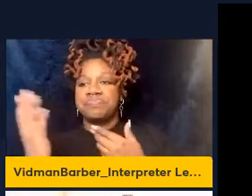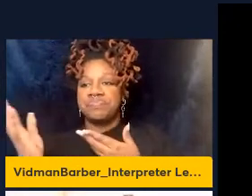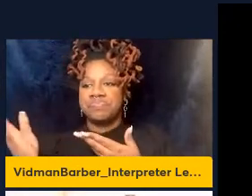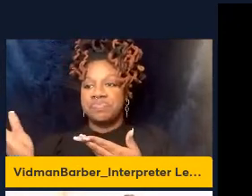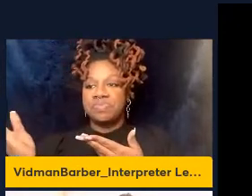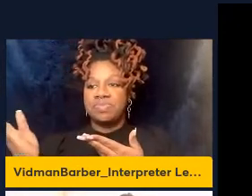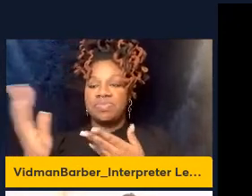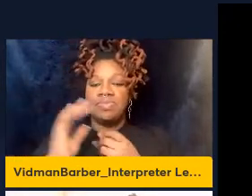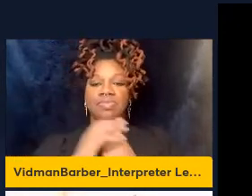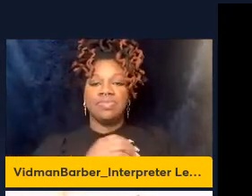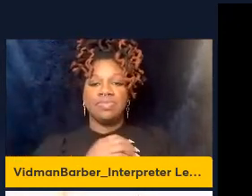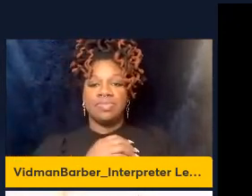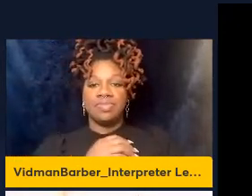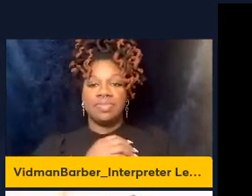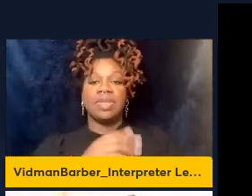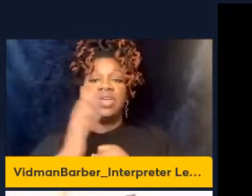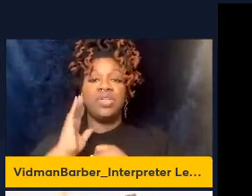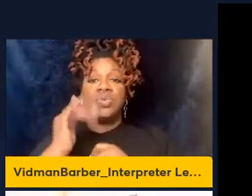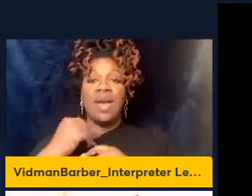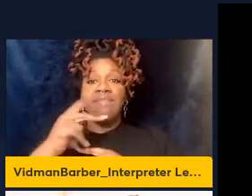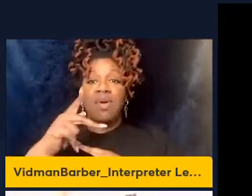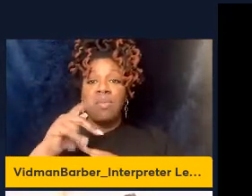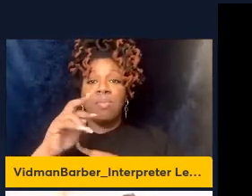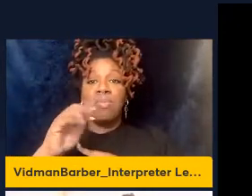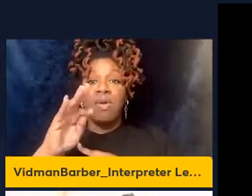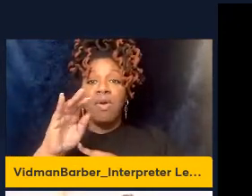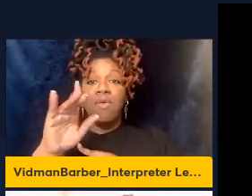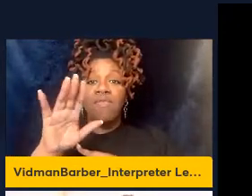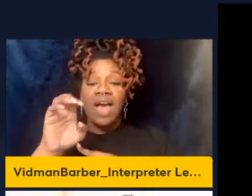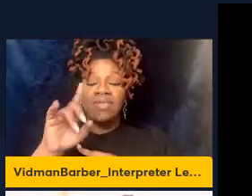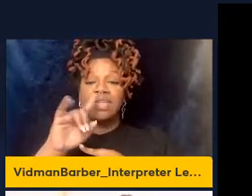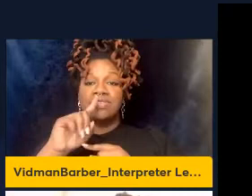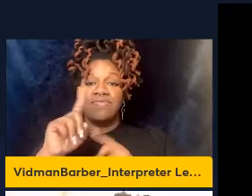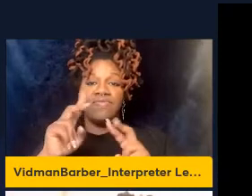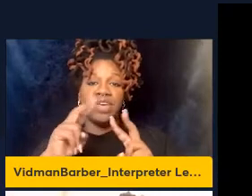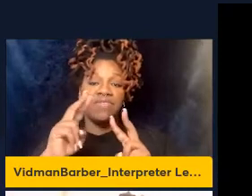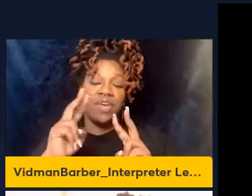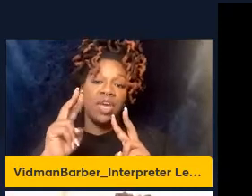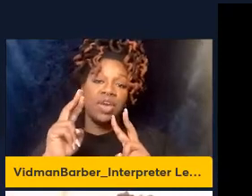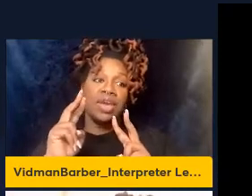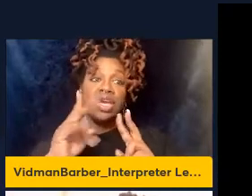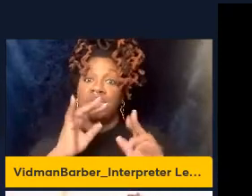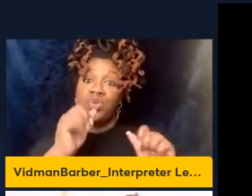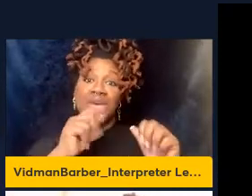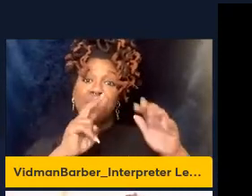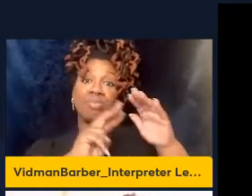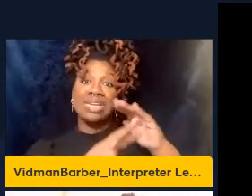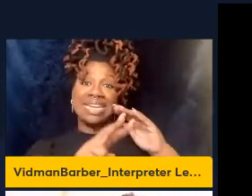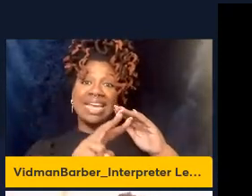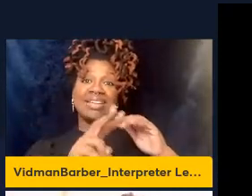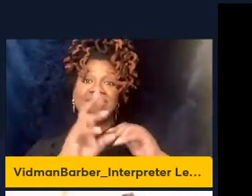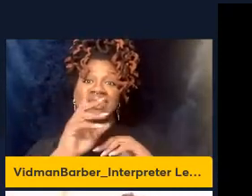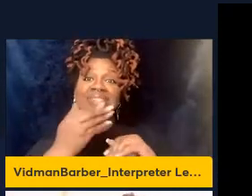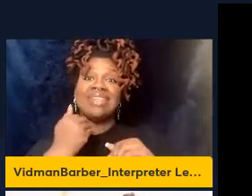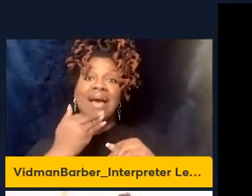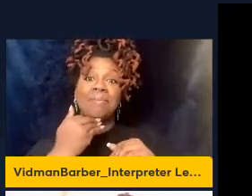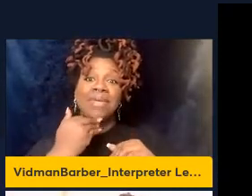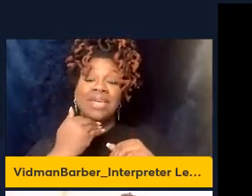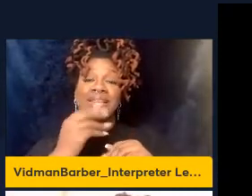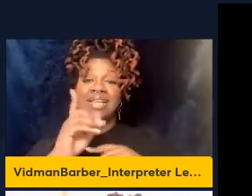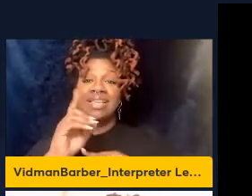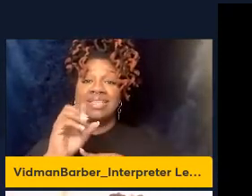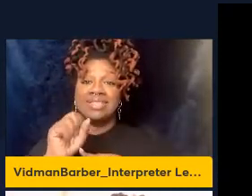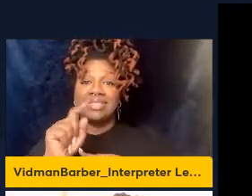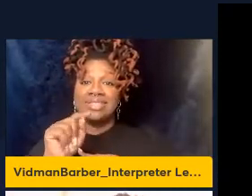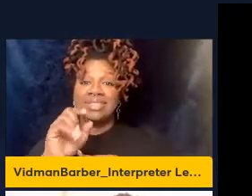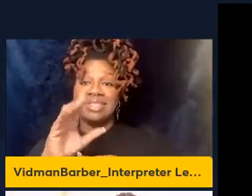you have a cytokine, what we call profile, that is very, very indicative, and you can actually predict diabetes status based off this immune profile that's secreted